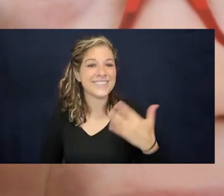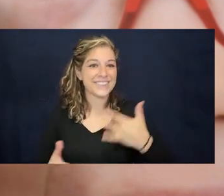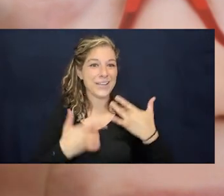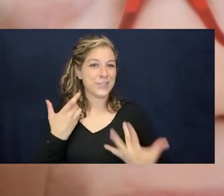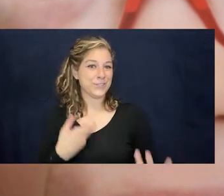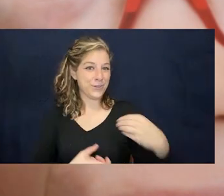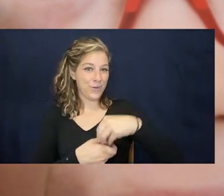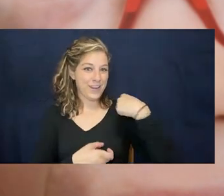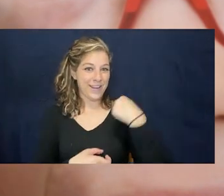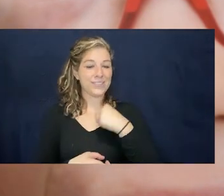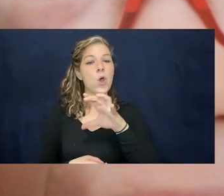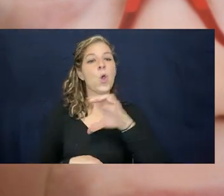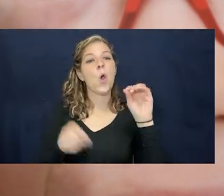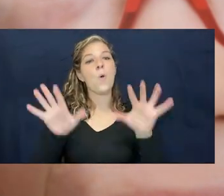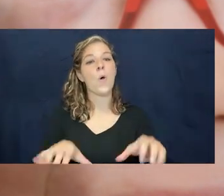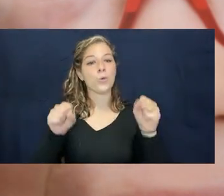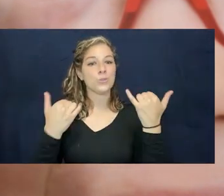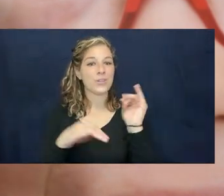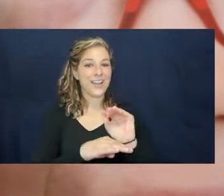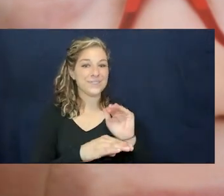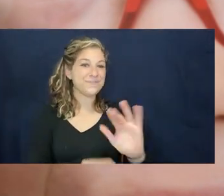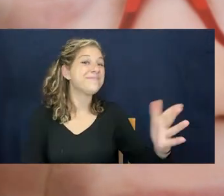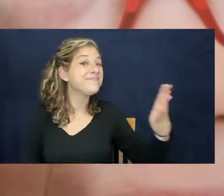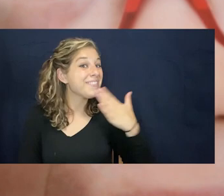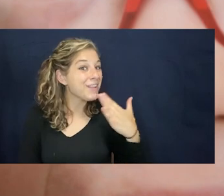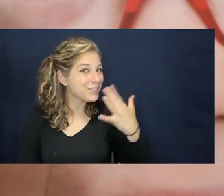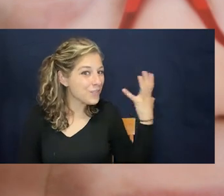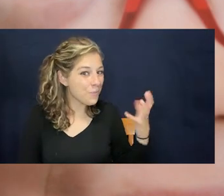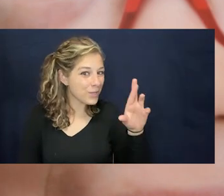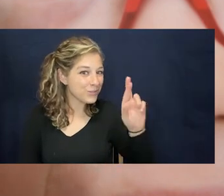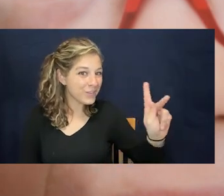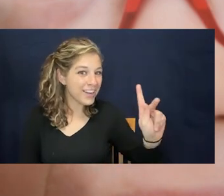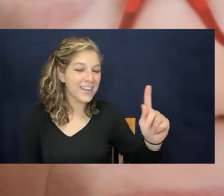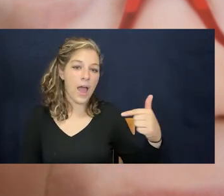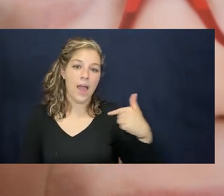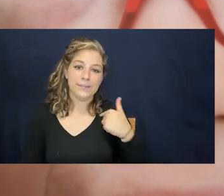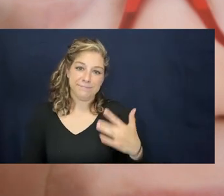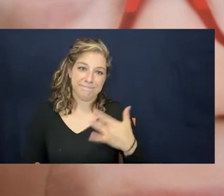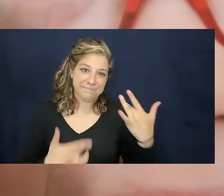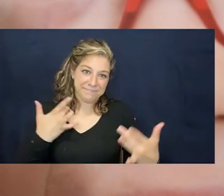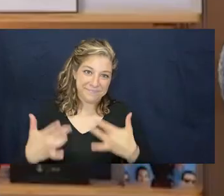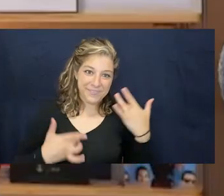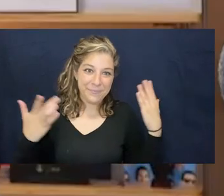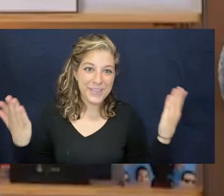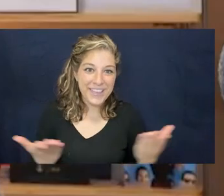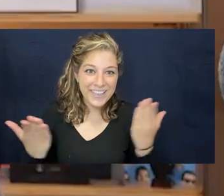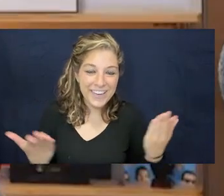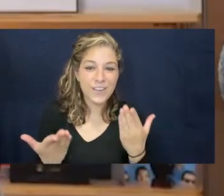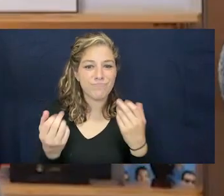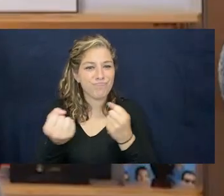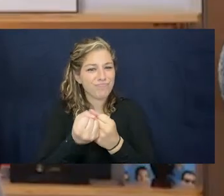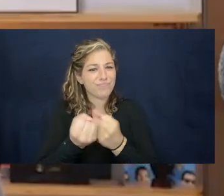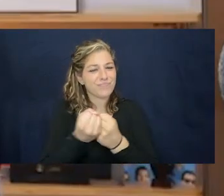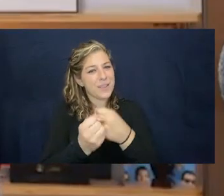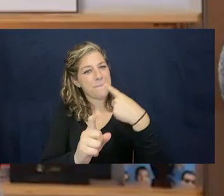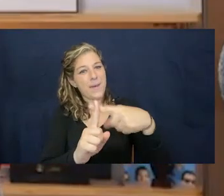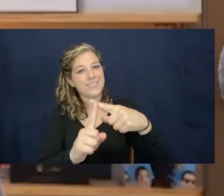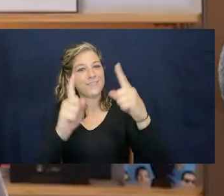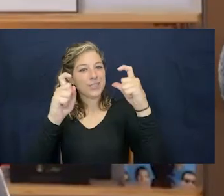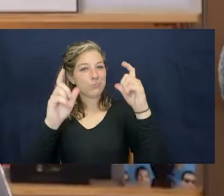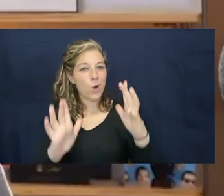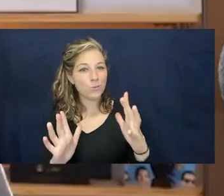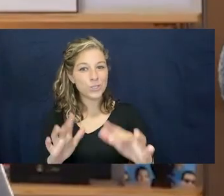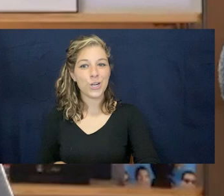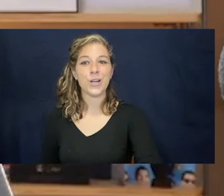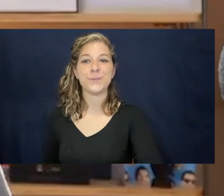and you're only 21 years old. So excited that you're joining us as co-host. Thank you so much, Rick. I